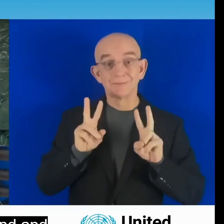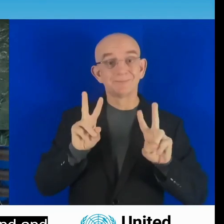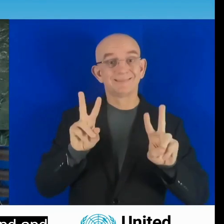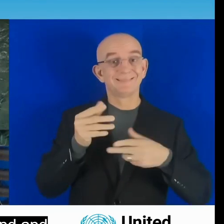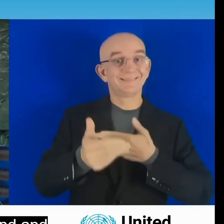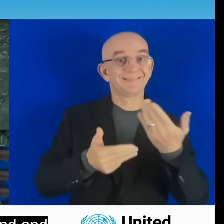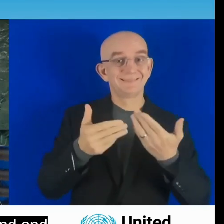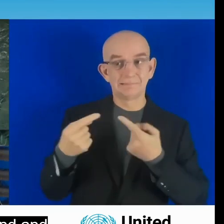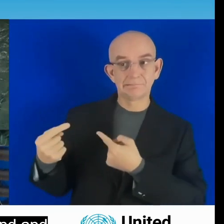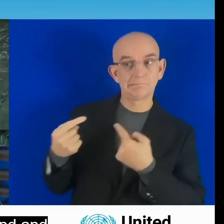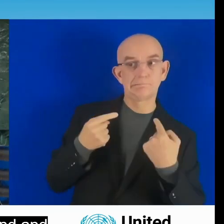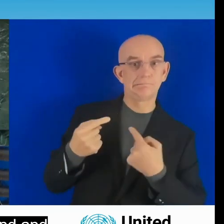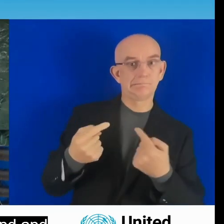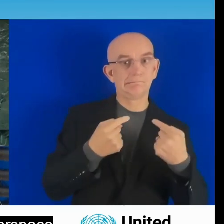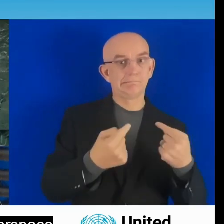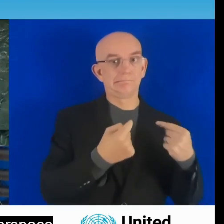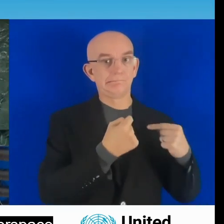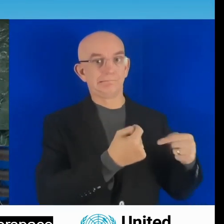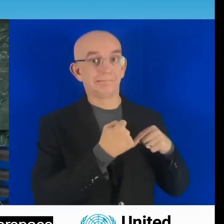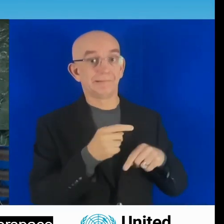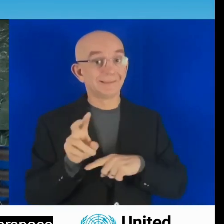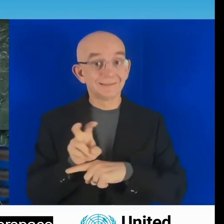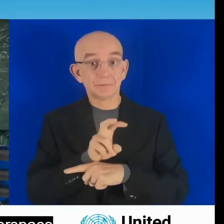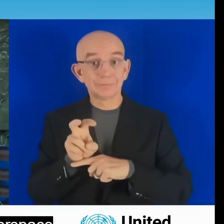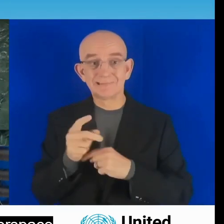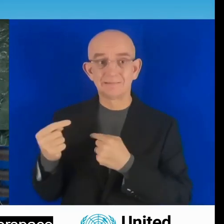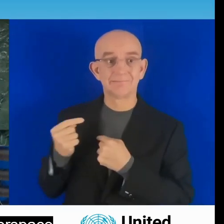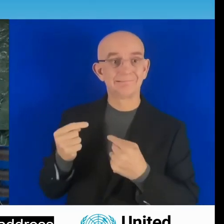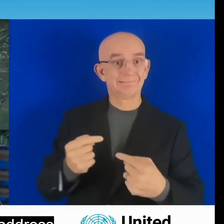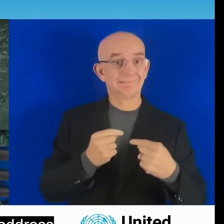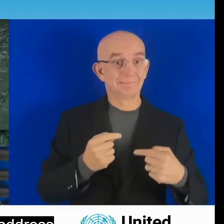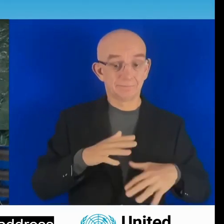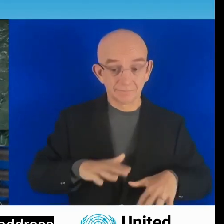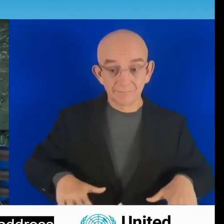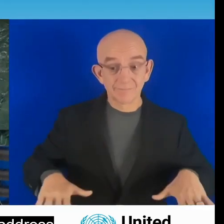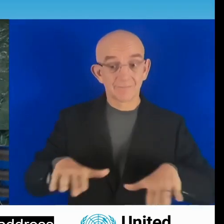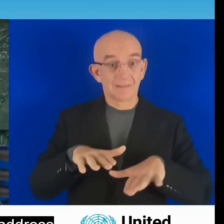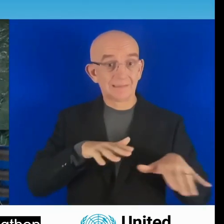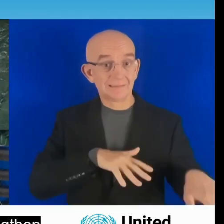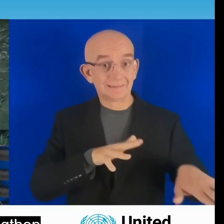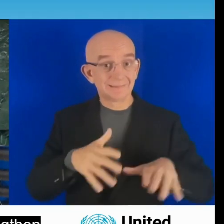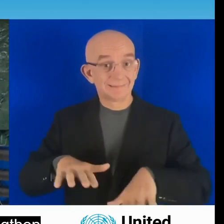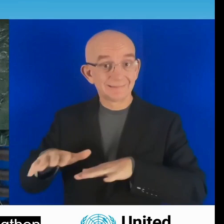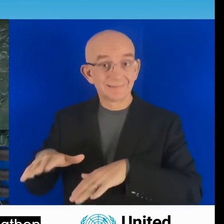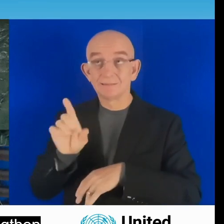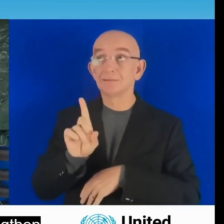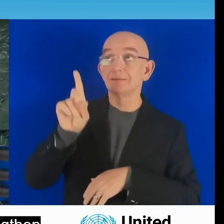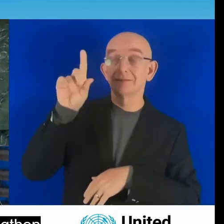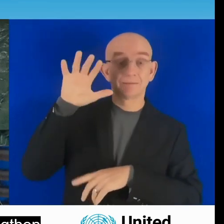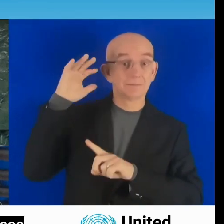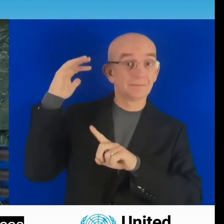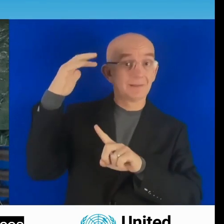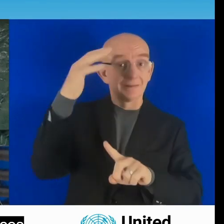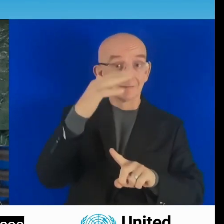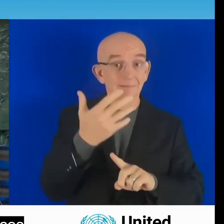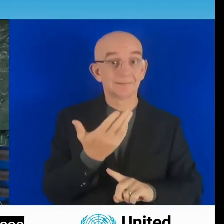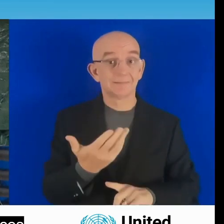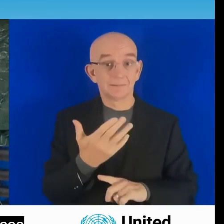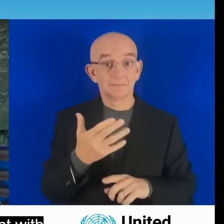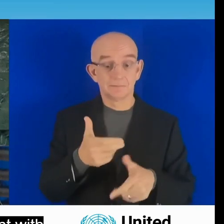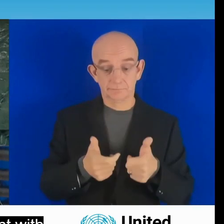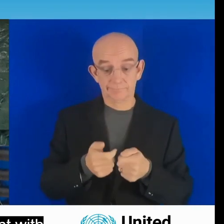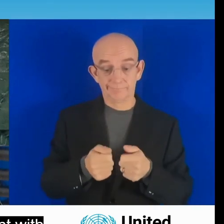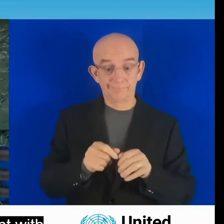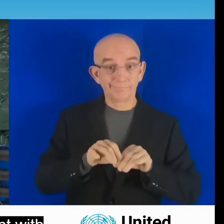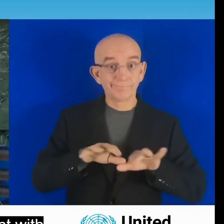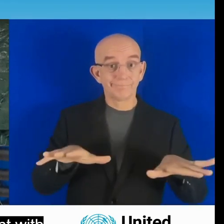strengthen solidarity, and enhance cooperation in alignment with the recommendations of the new Agenda for Peace. As